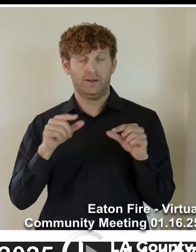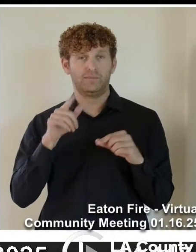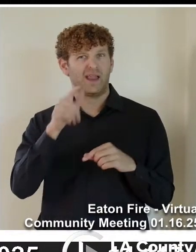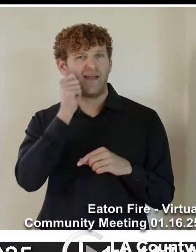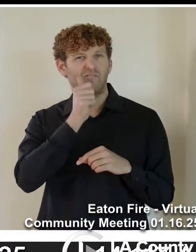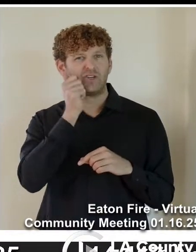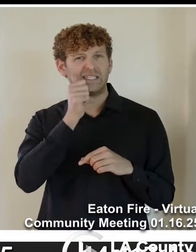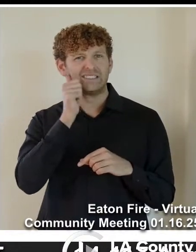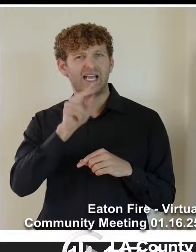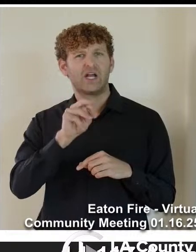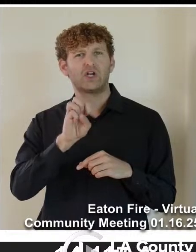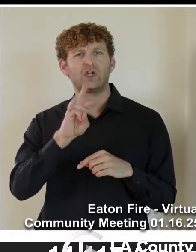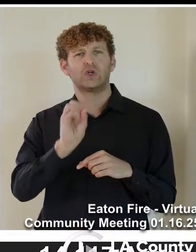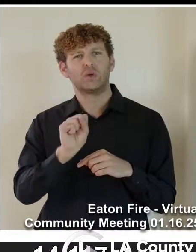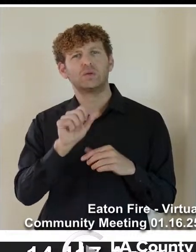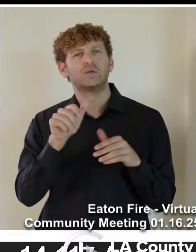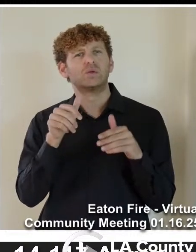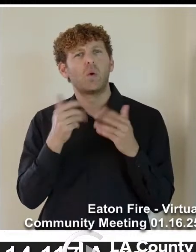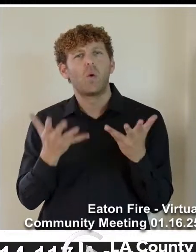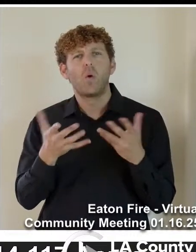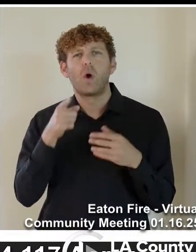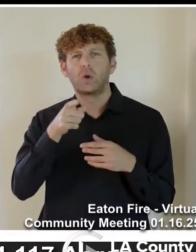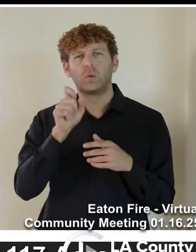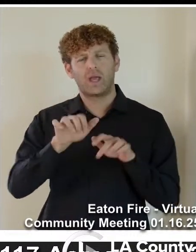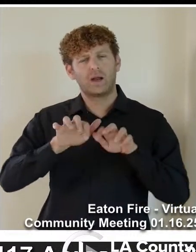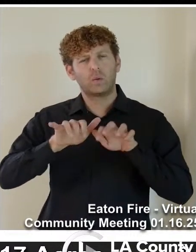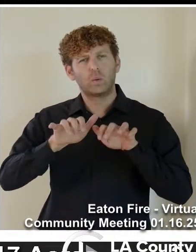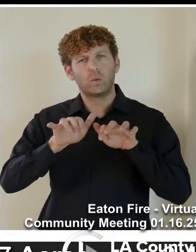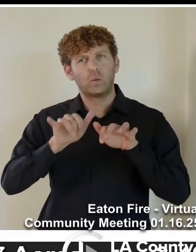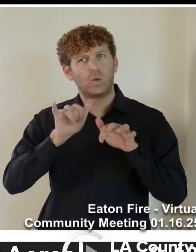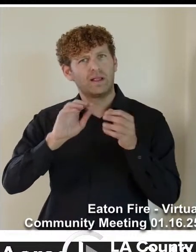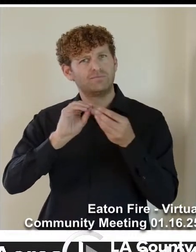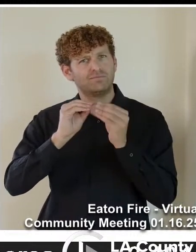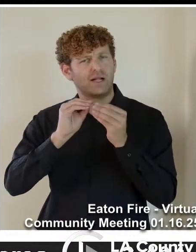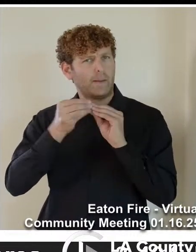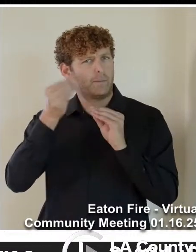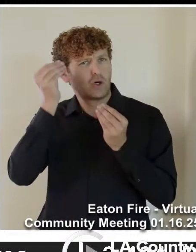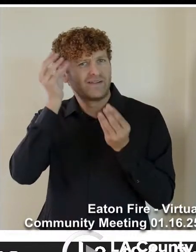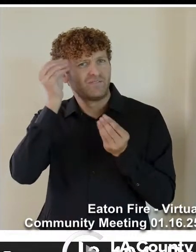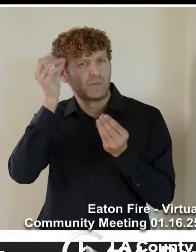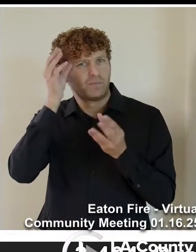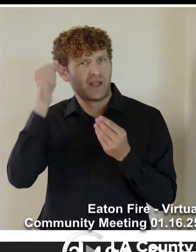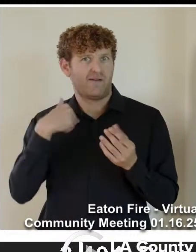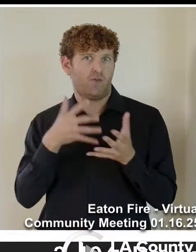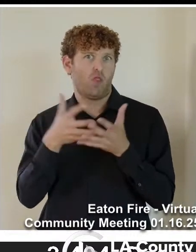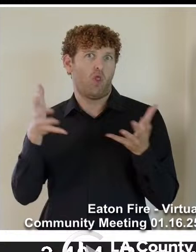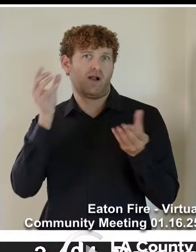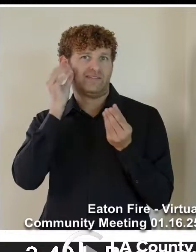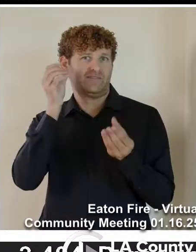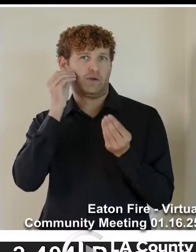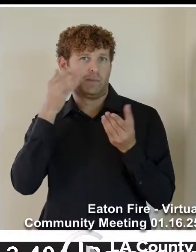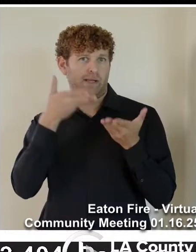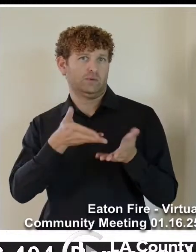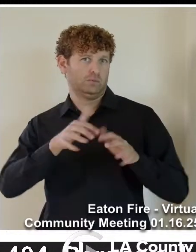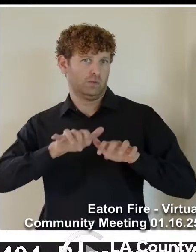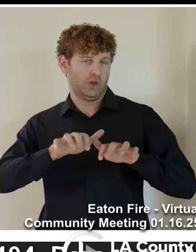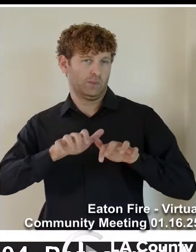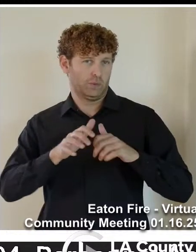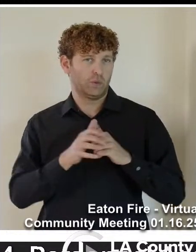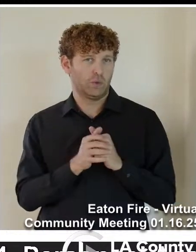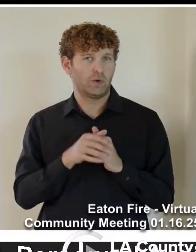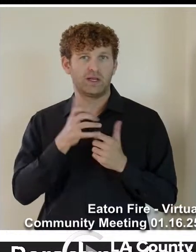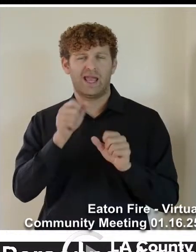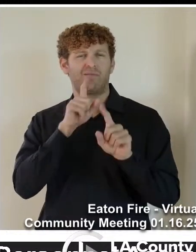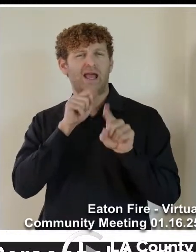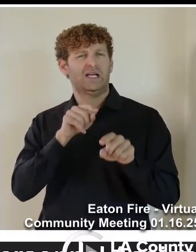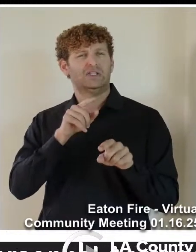Google and take yourself there and do some exploring, because there's a lot of good information for all of the questions we're hearing. The next batch of questions